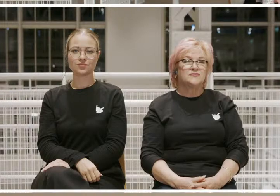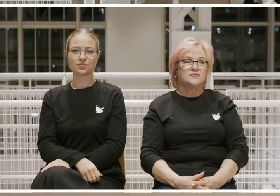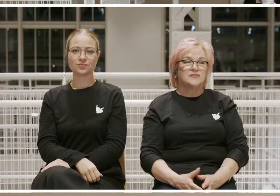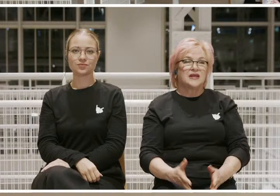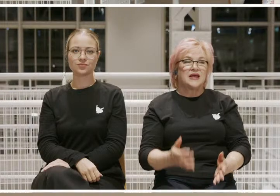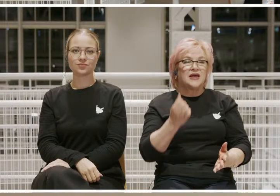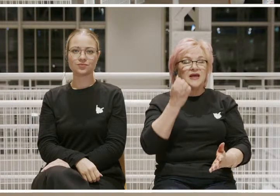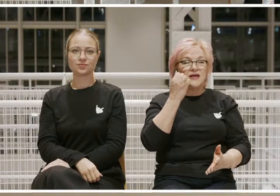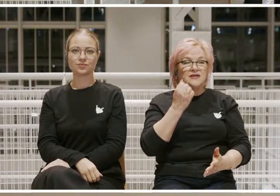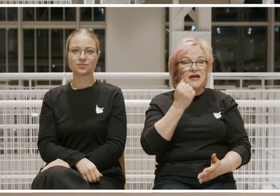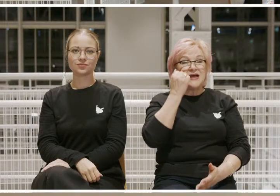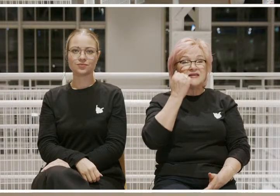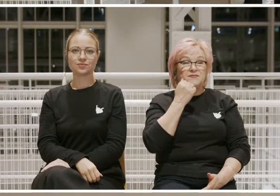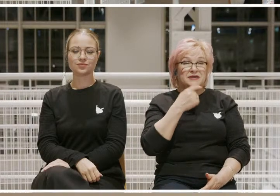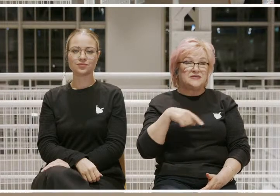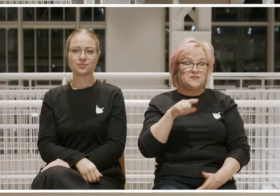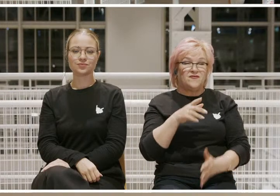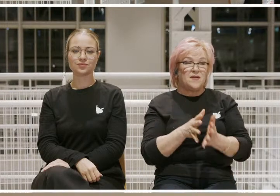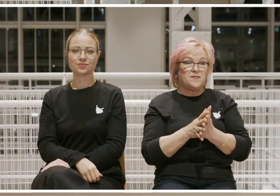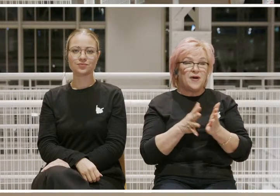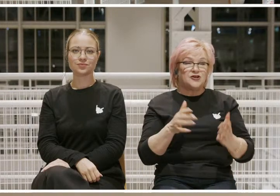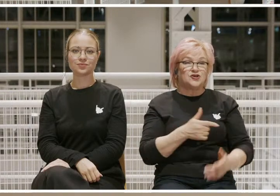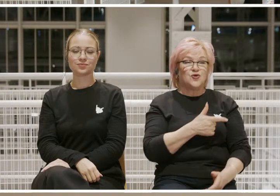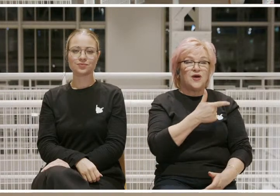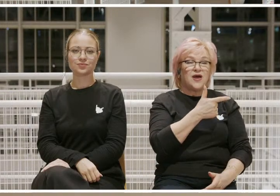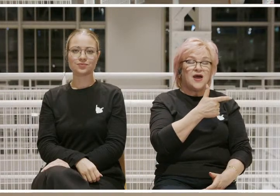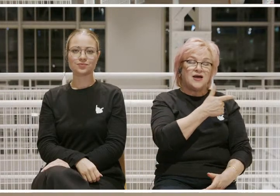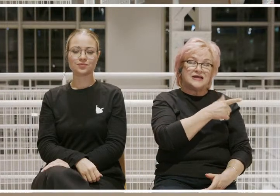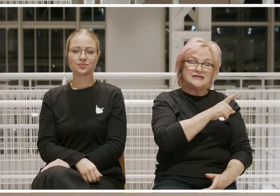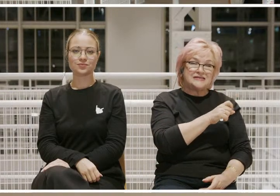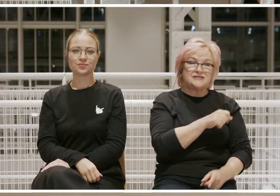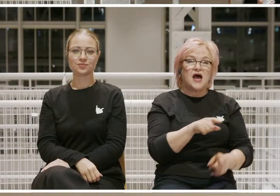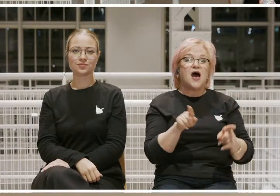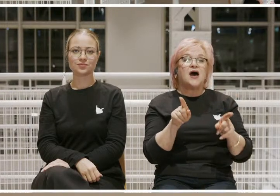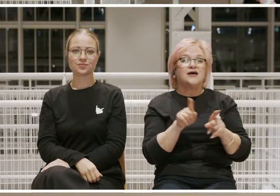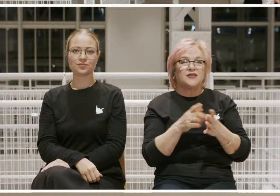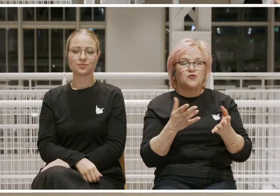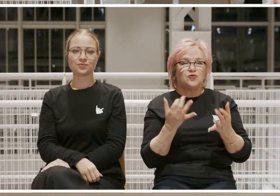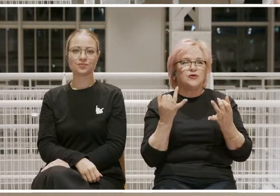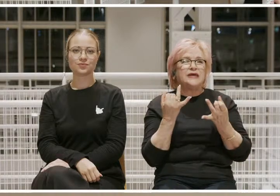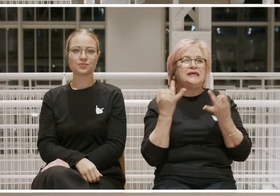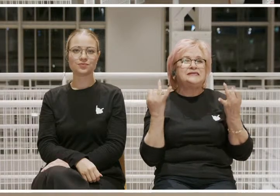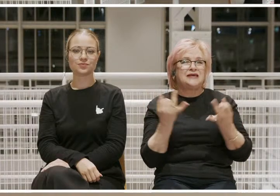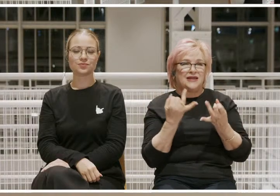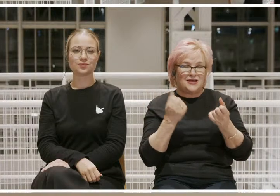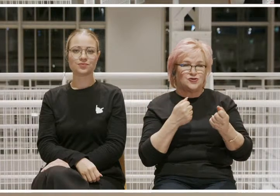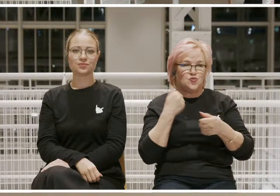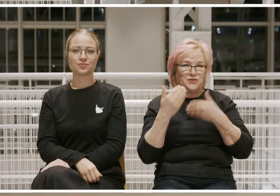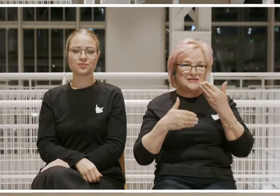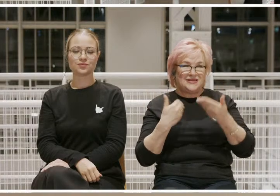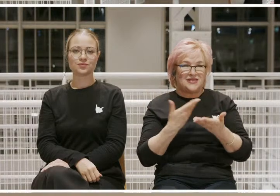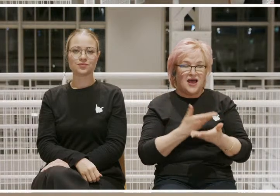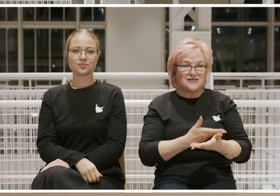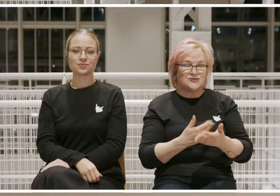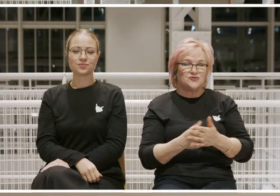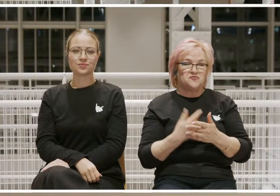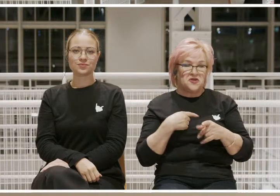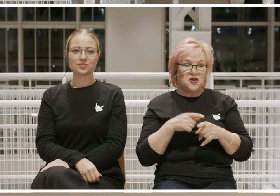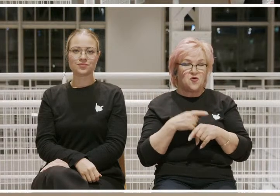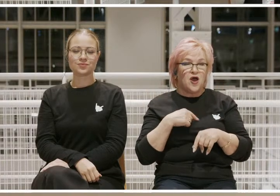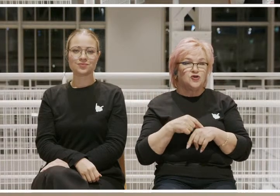Thank you, Gamze, so much for this very big presentation. I feel like I finally have visited the